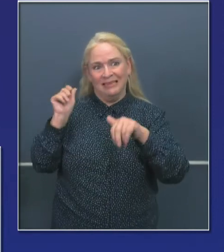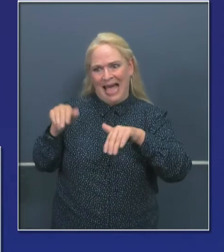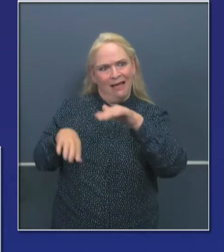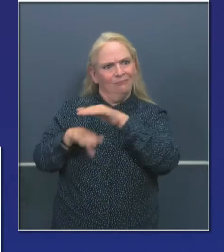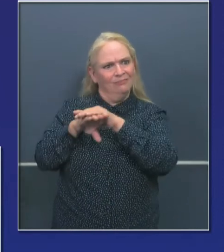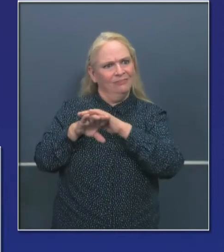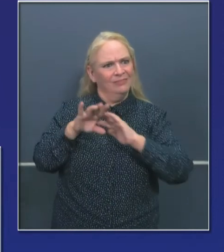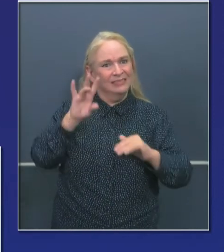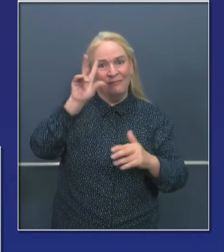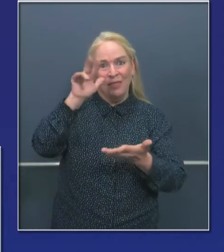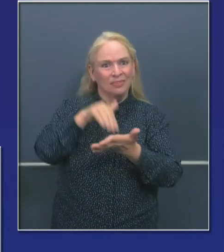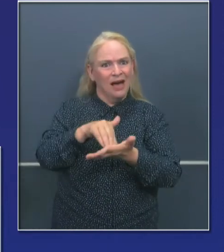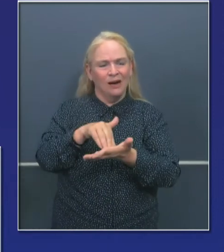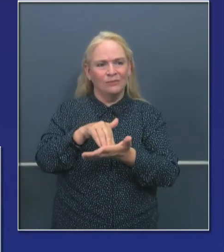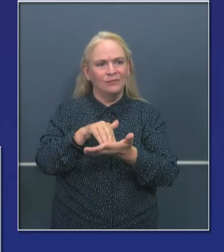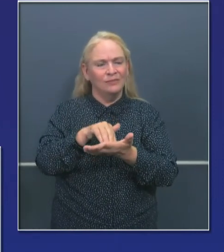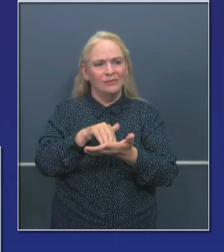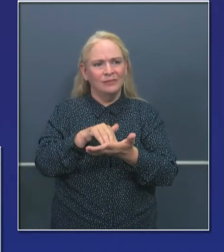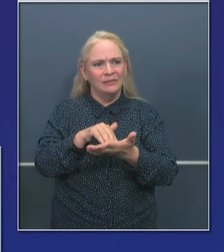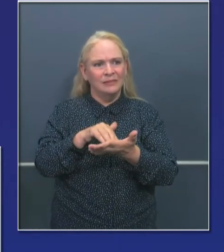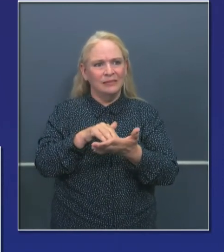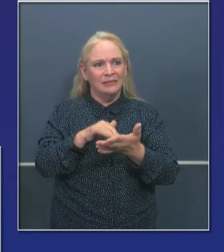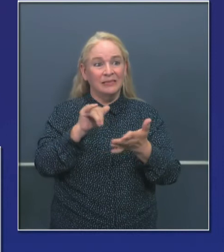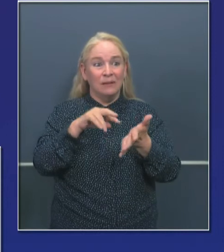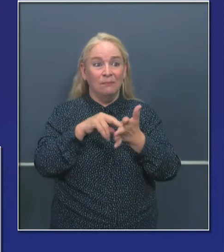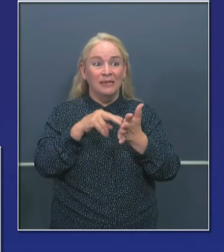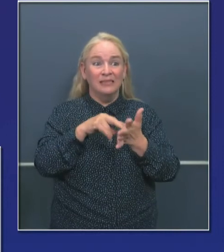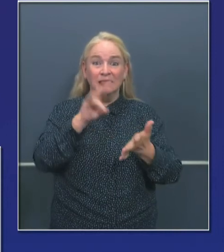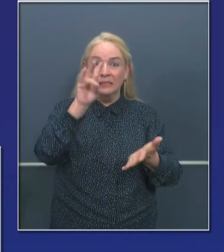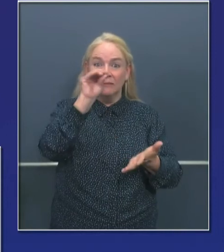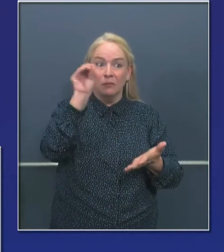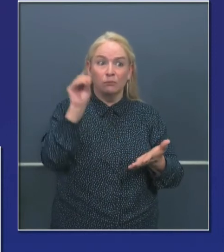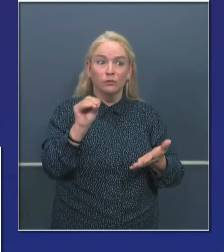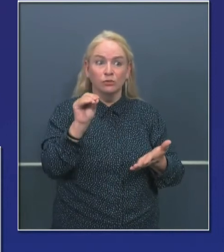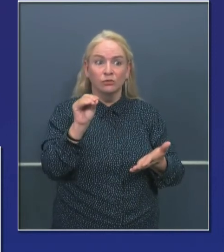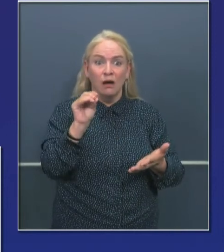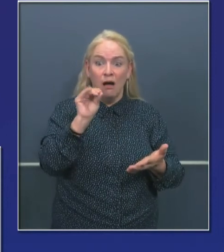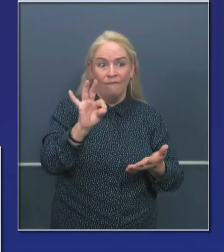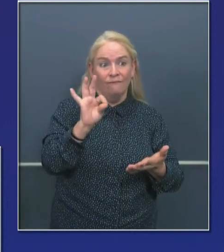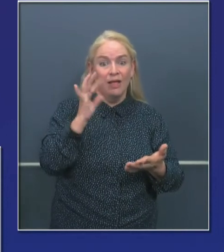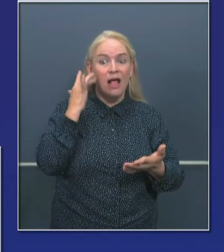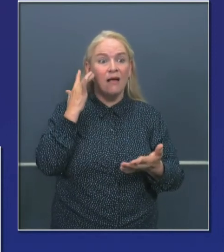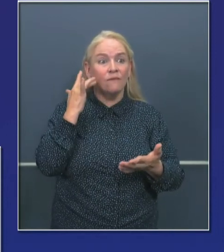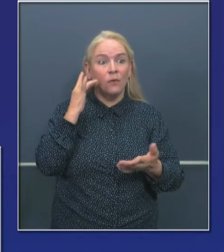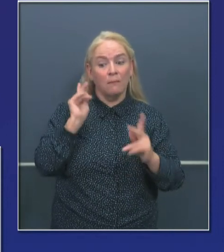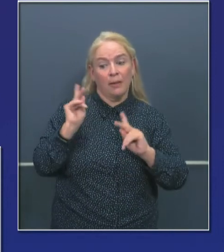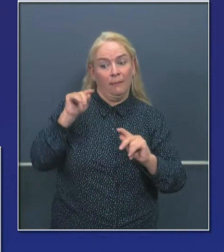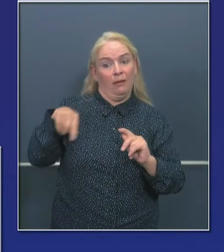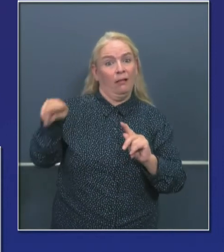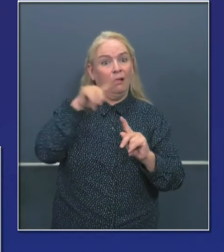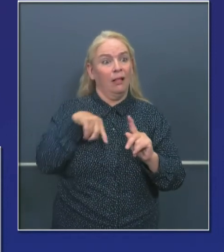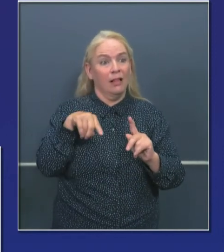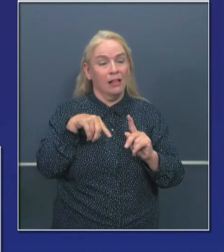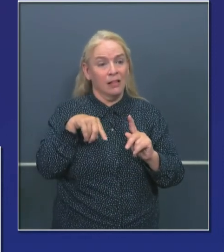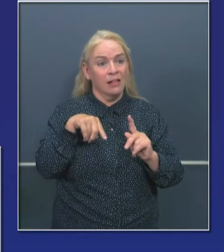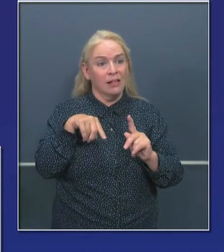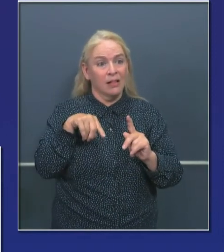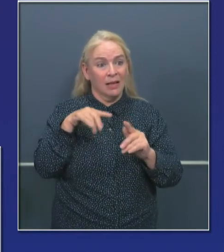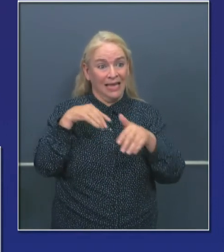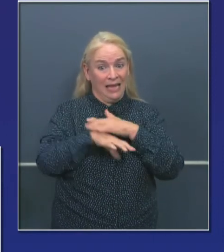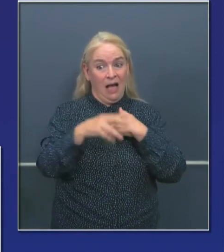73,867. So again, that represents about 7% of the total population of our current hospital